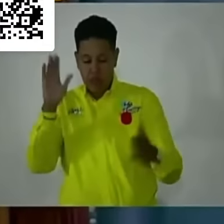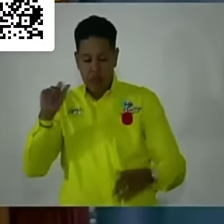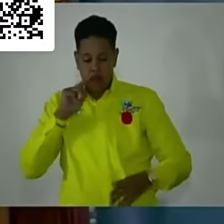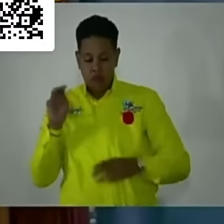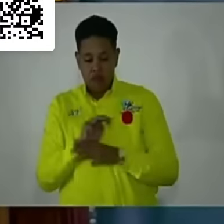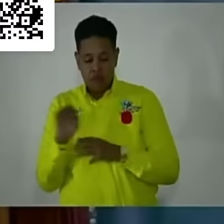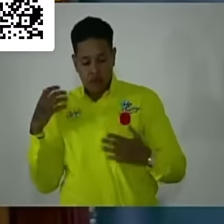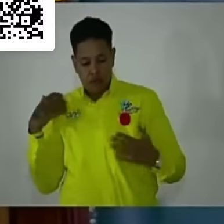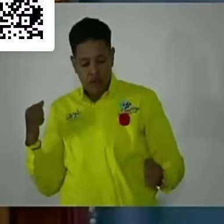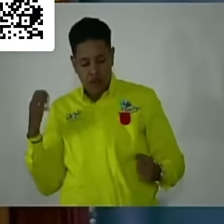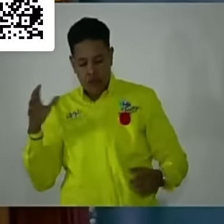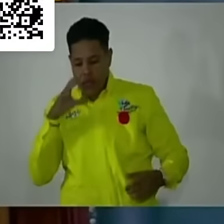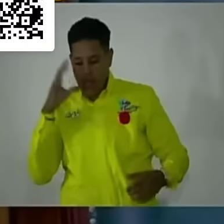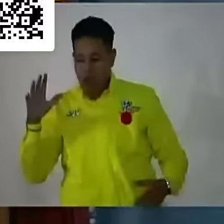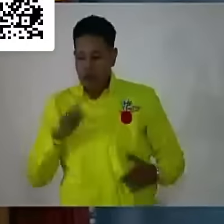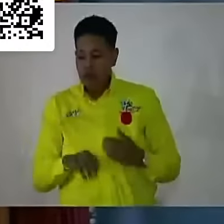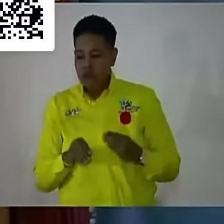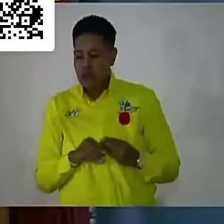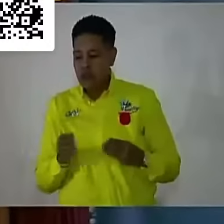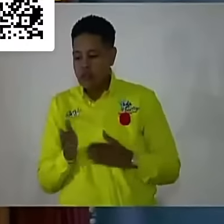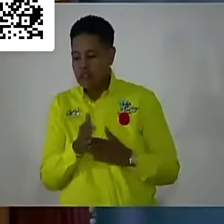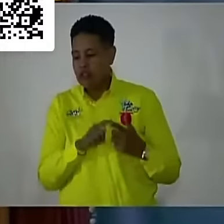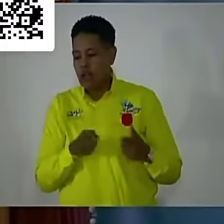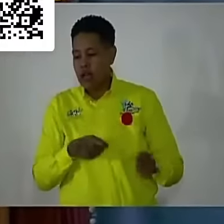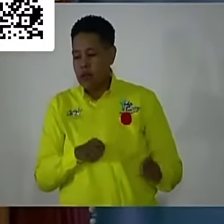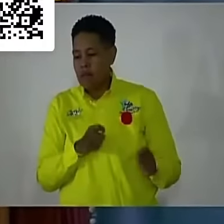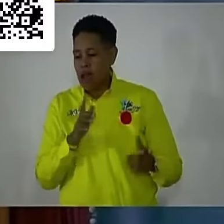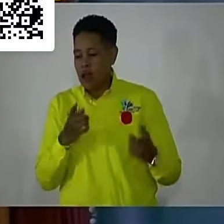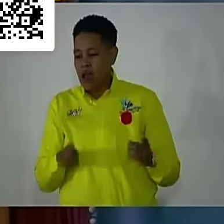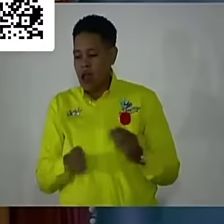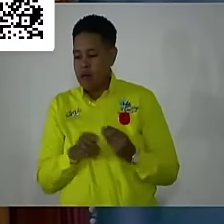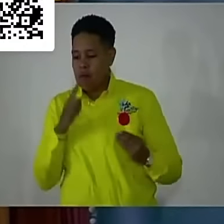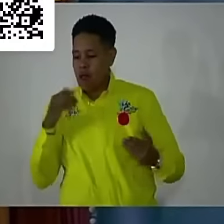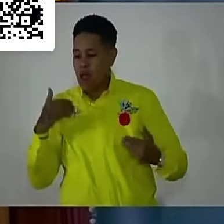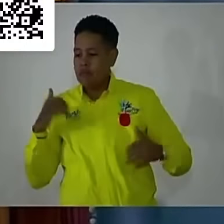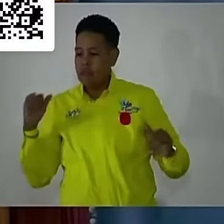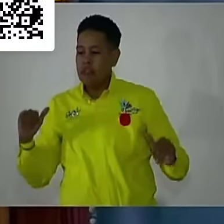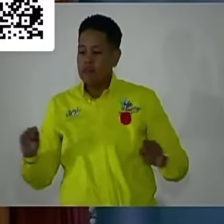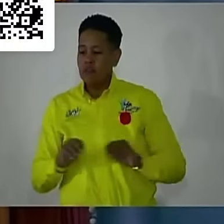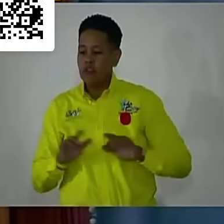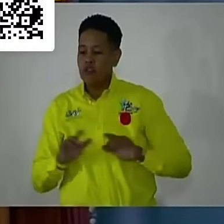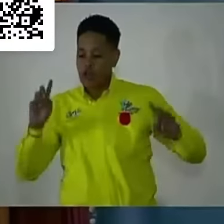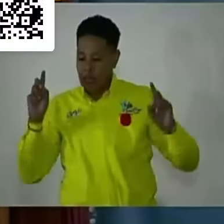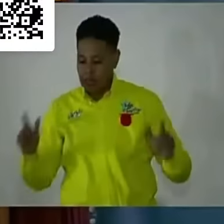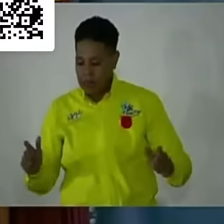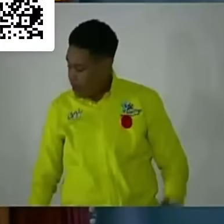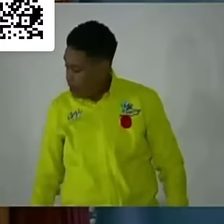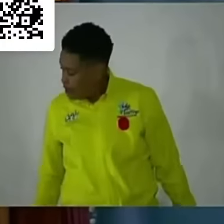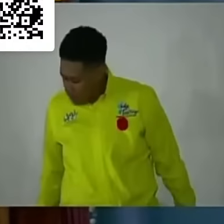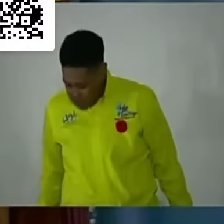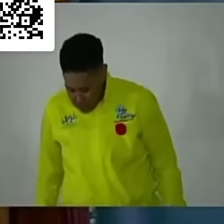Minister of Agriculture, Fisheries and Mining and have same circulated immediately.